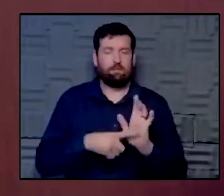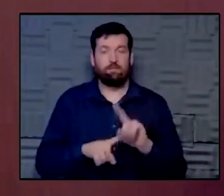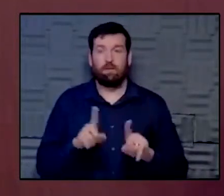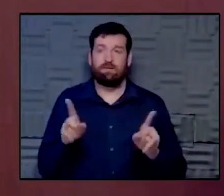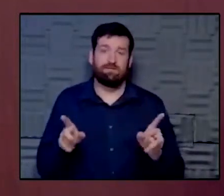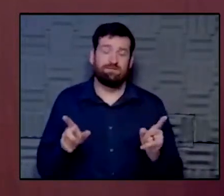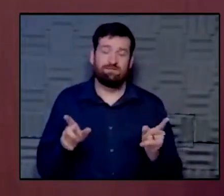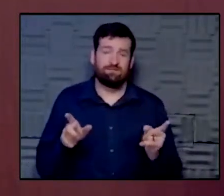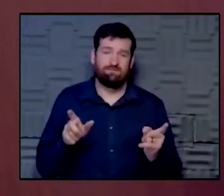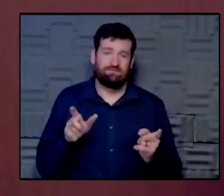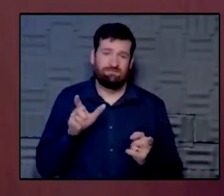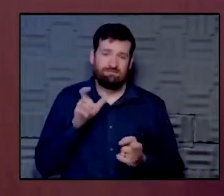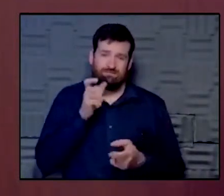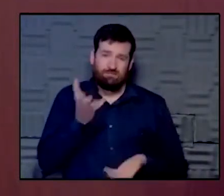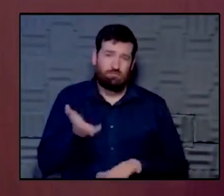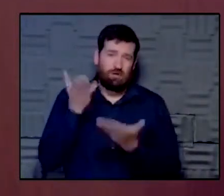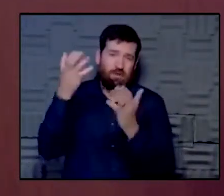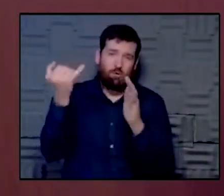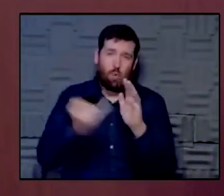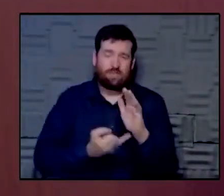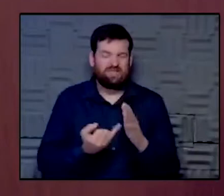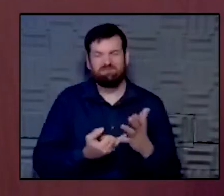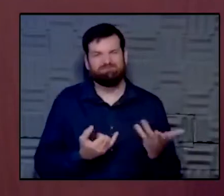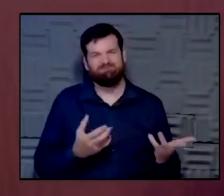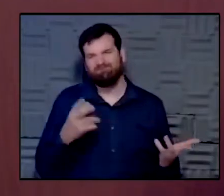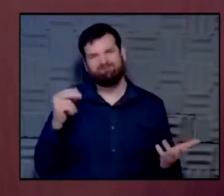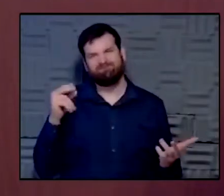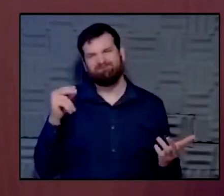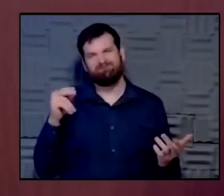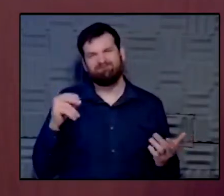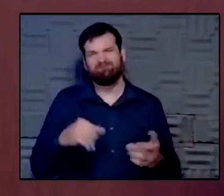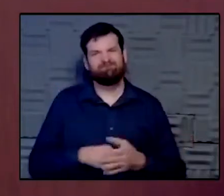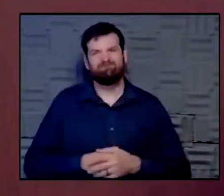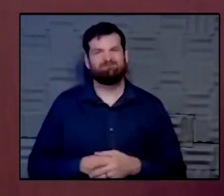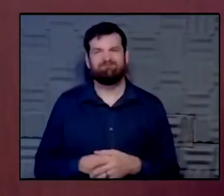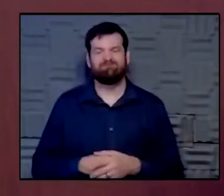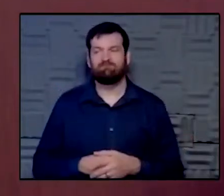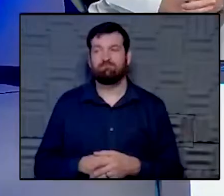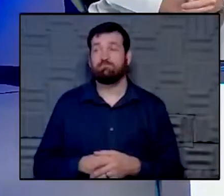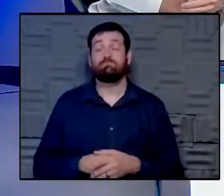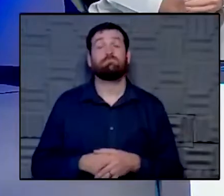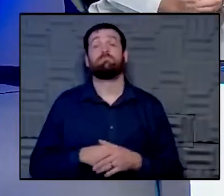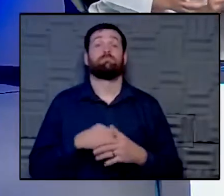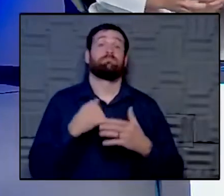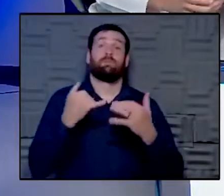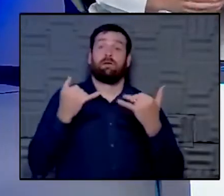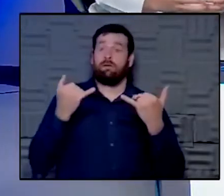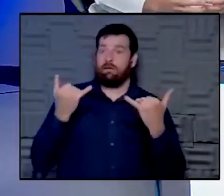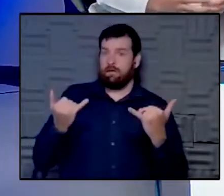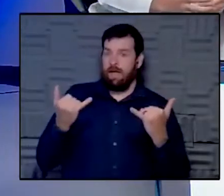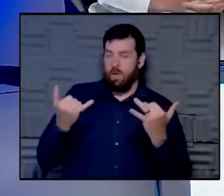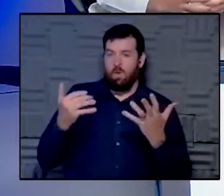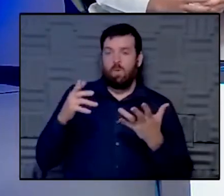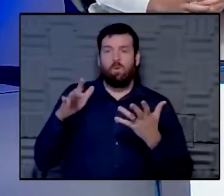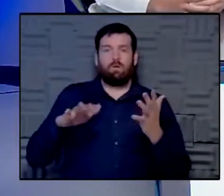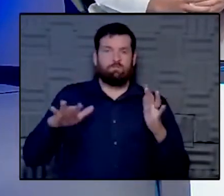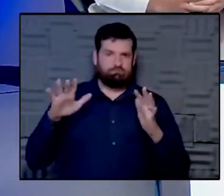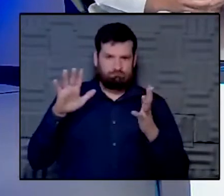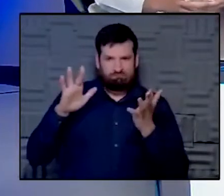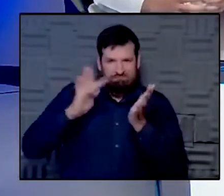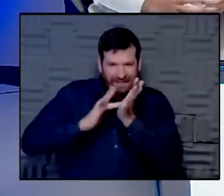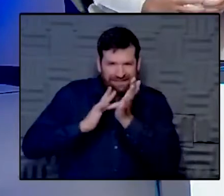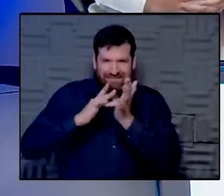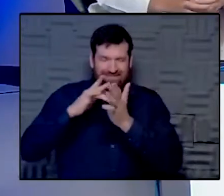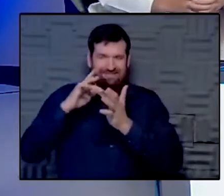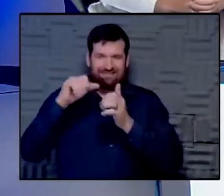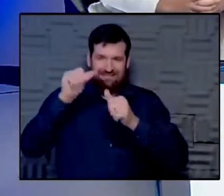real recommendation on quarantining post being around unvaccinated people. And now you're kind of getting into the art of medicine and science